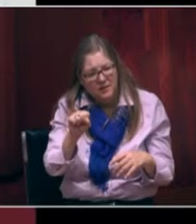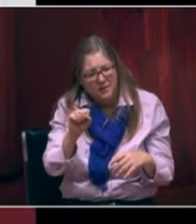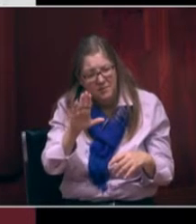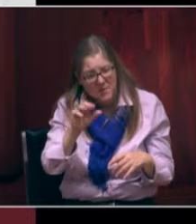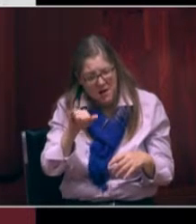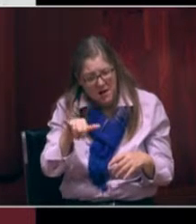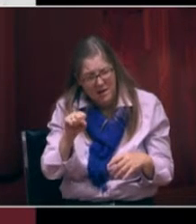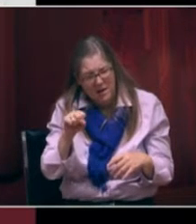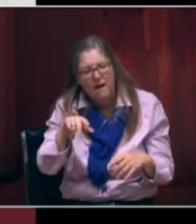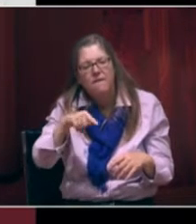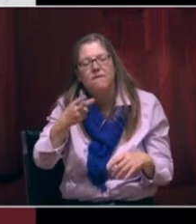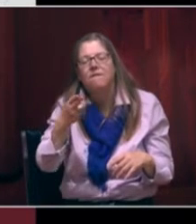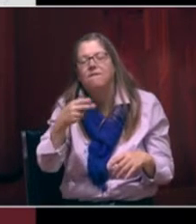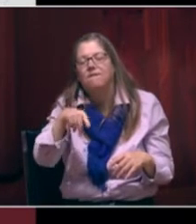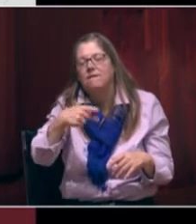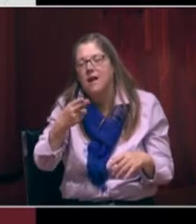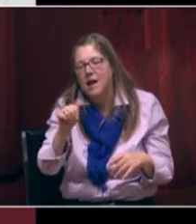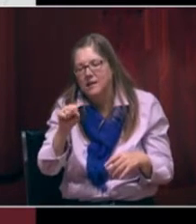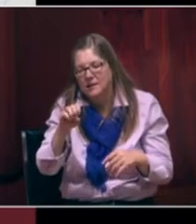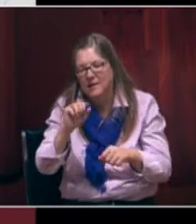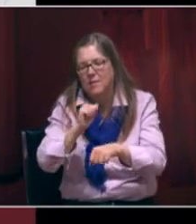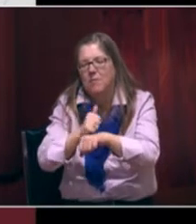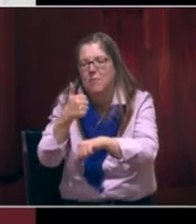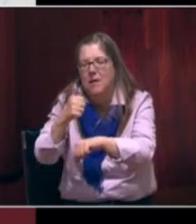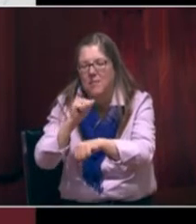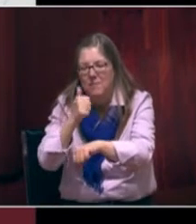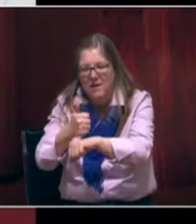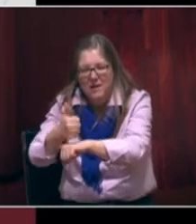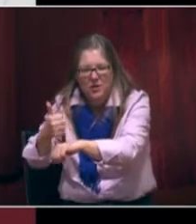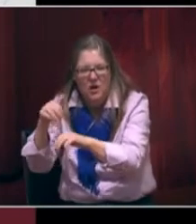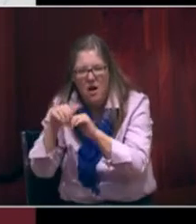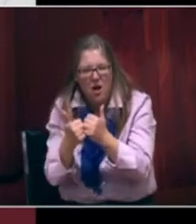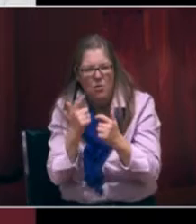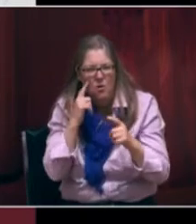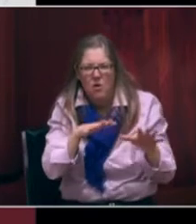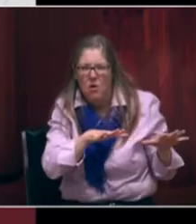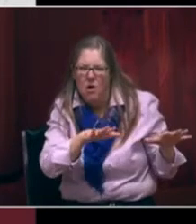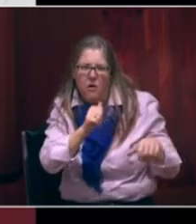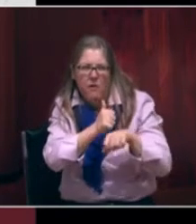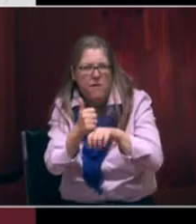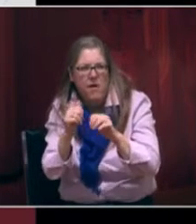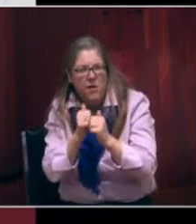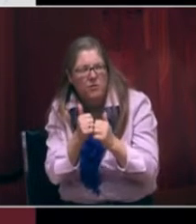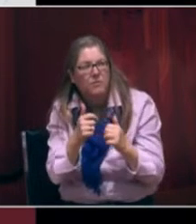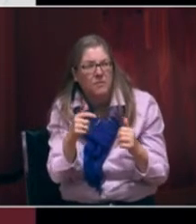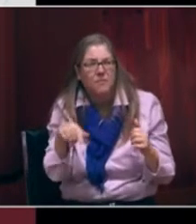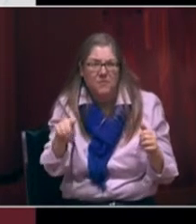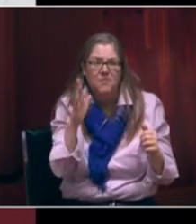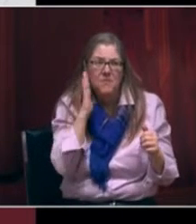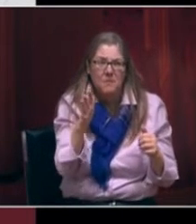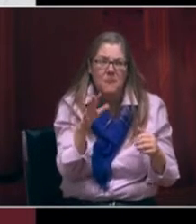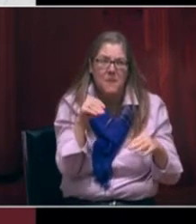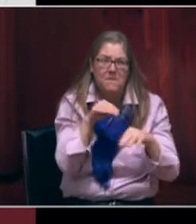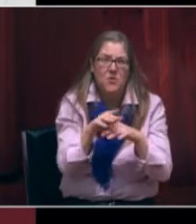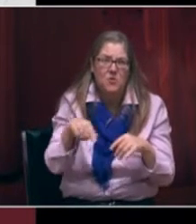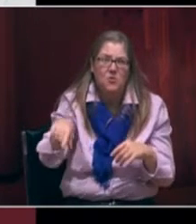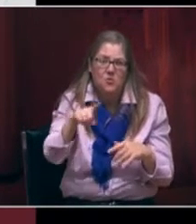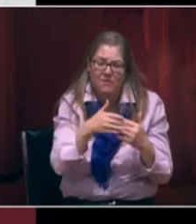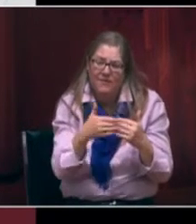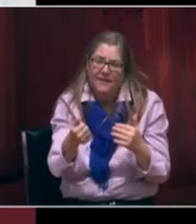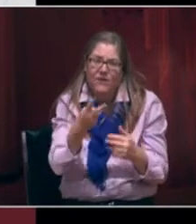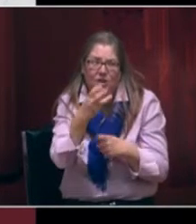the program is going to be implemented across the entire executive branch. Believe me, you will be affected by the CUI program over the next couple of